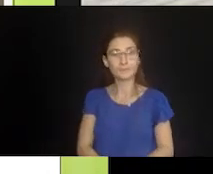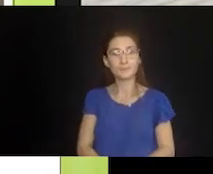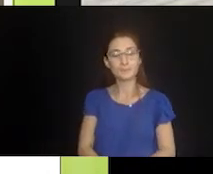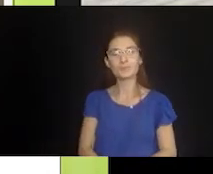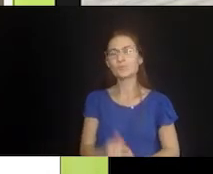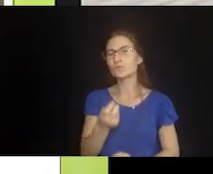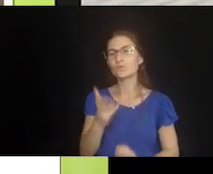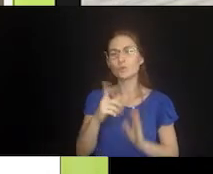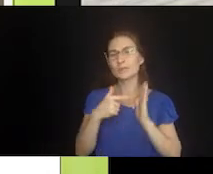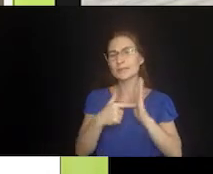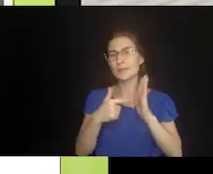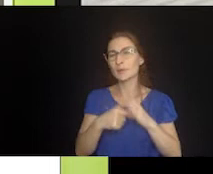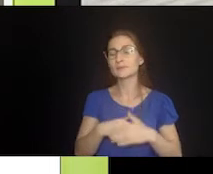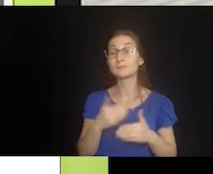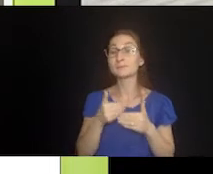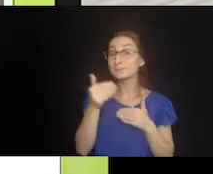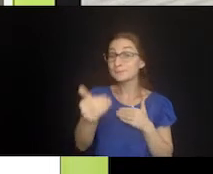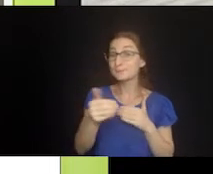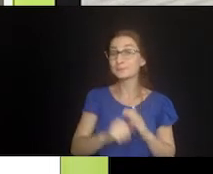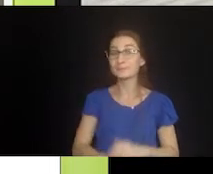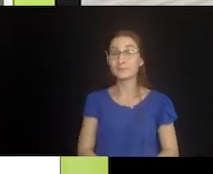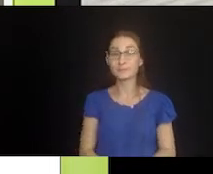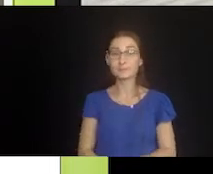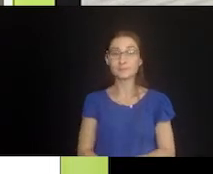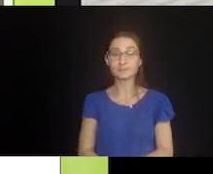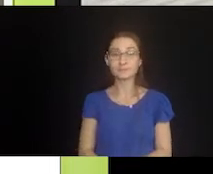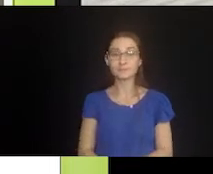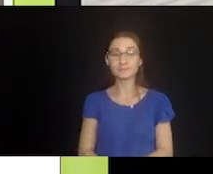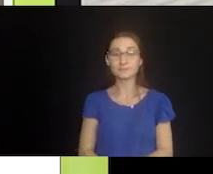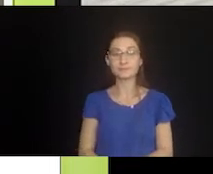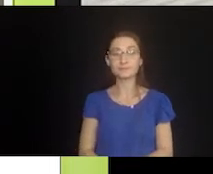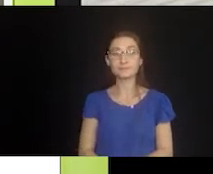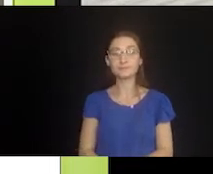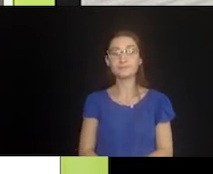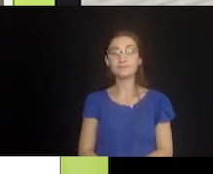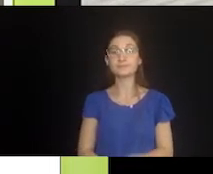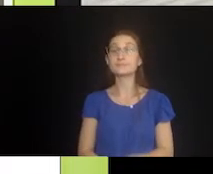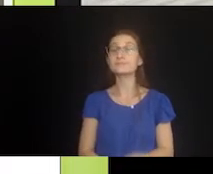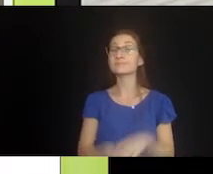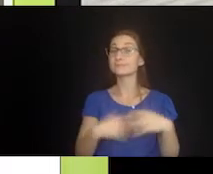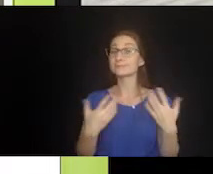those. Those are just a few examples. Next slide.